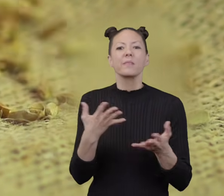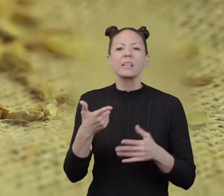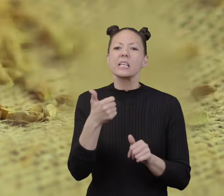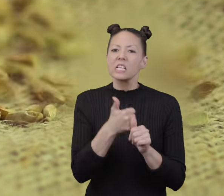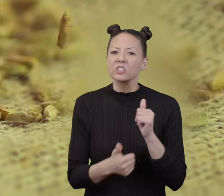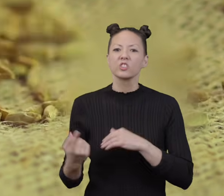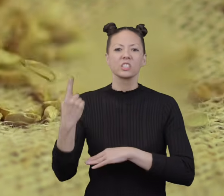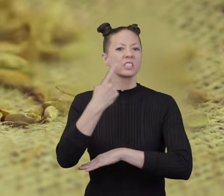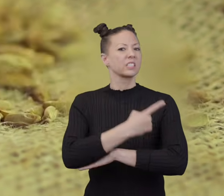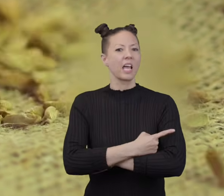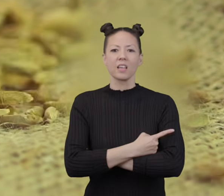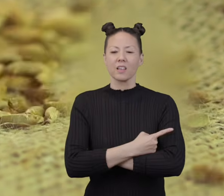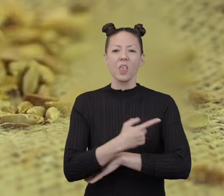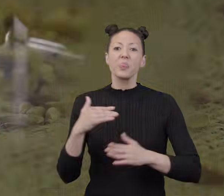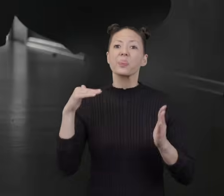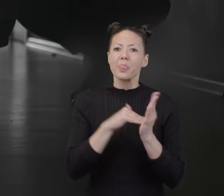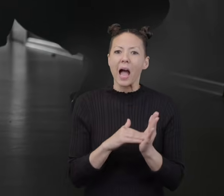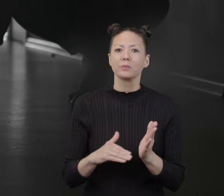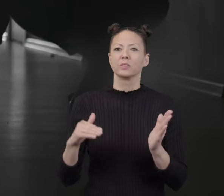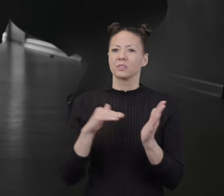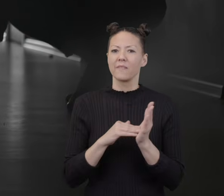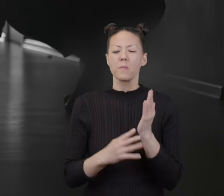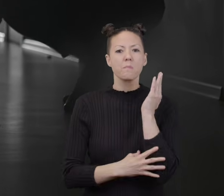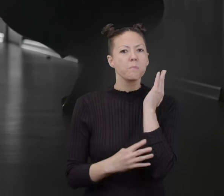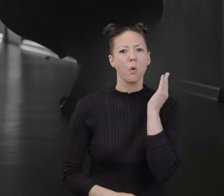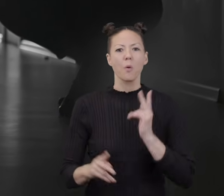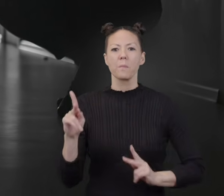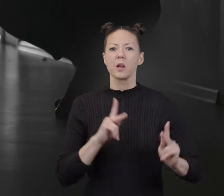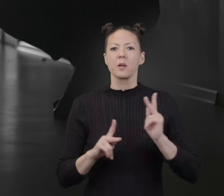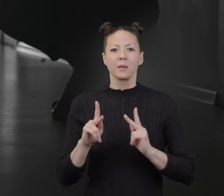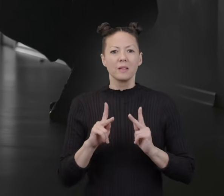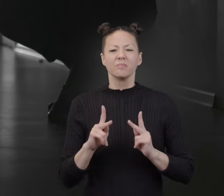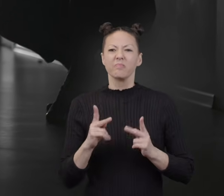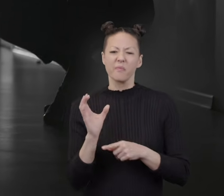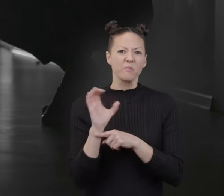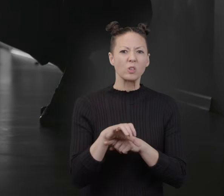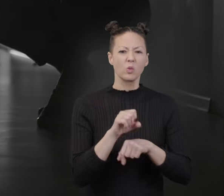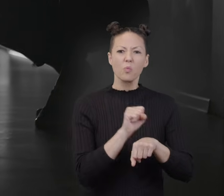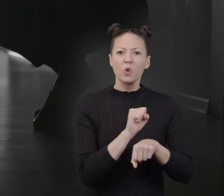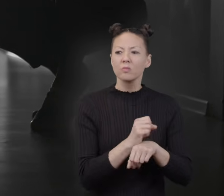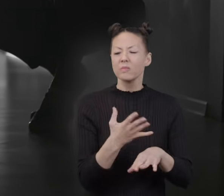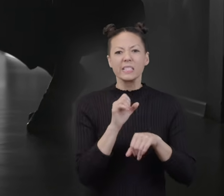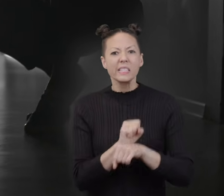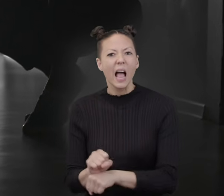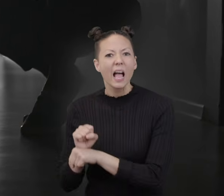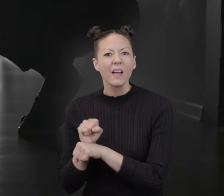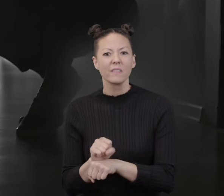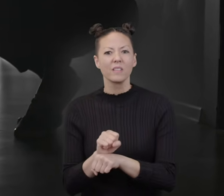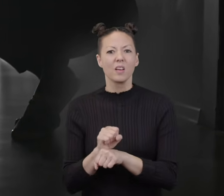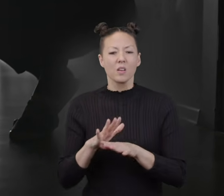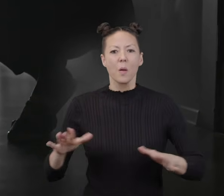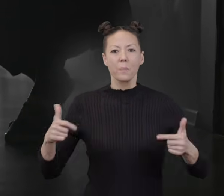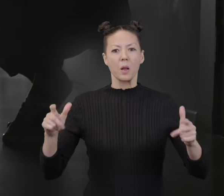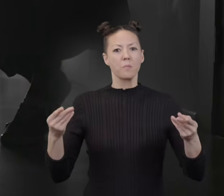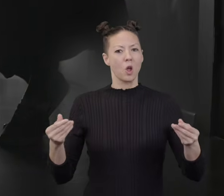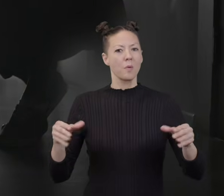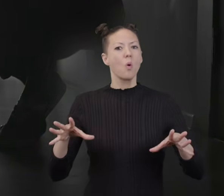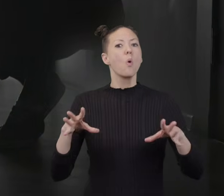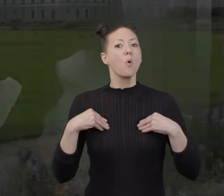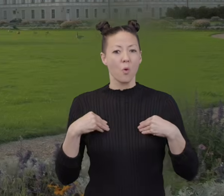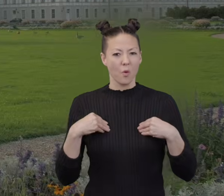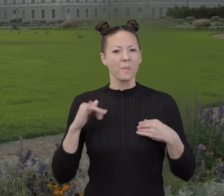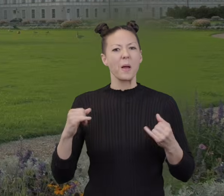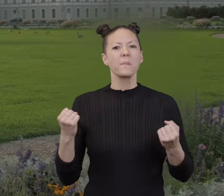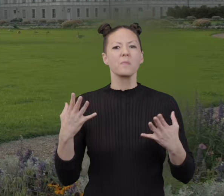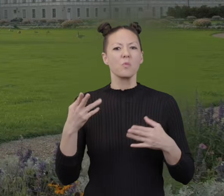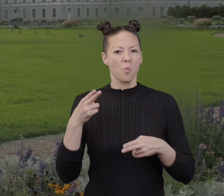gave them each day. There were thousands of poor people who were captured and forced to work as slaves on huge properties